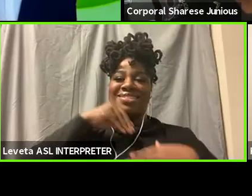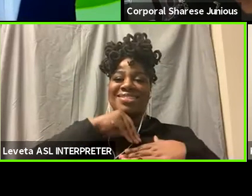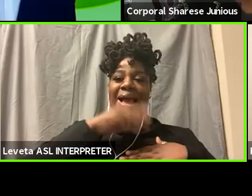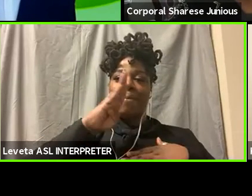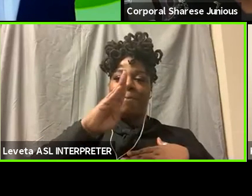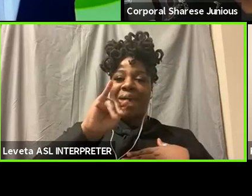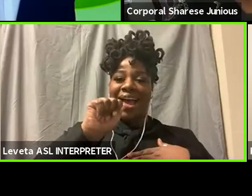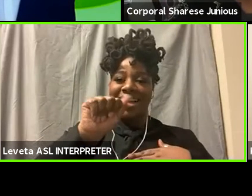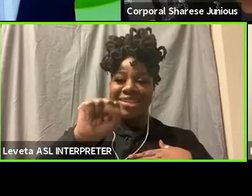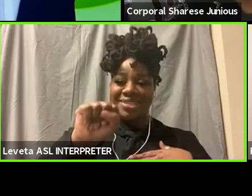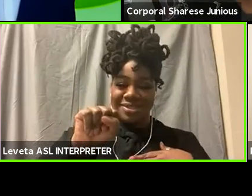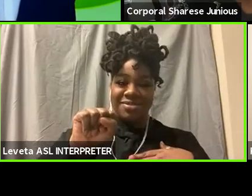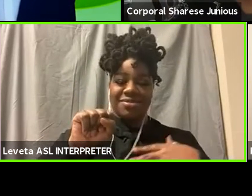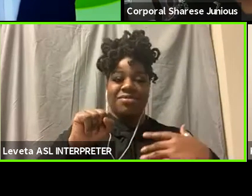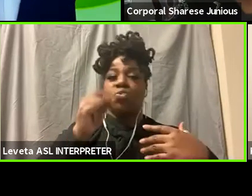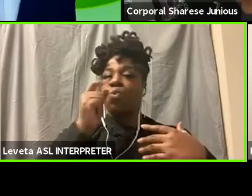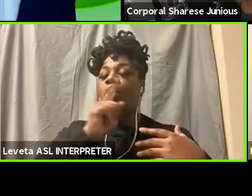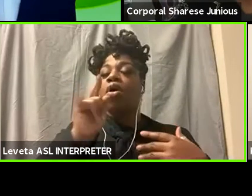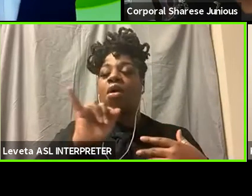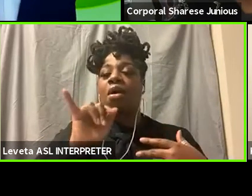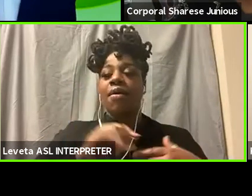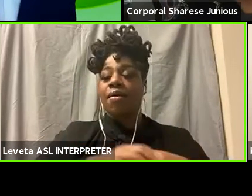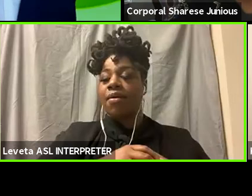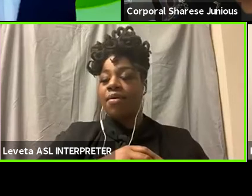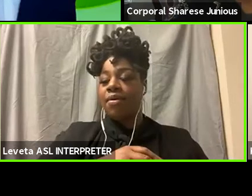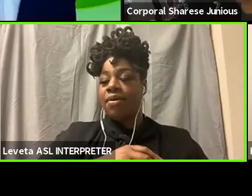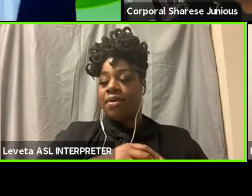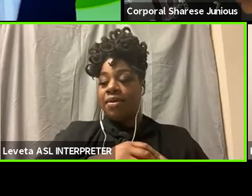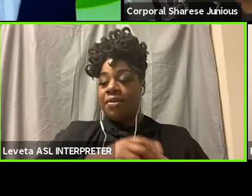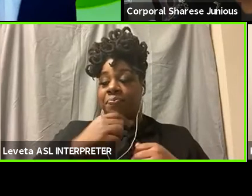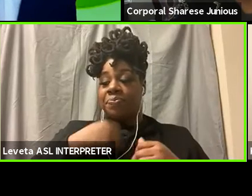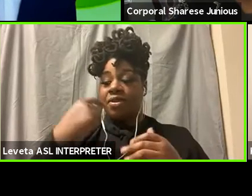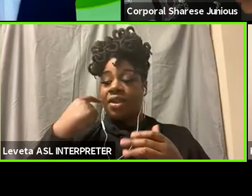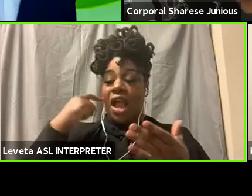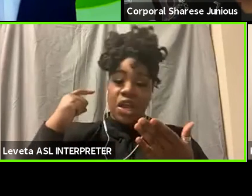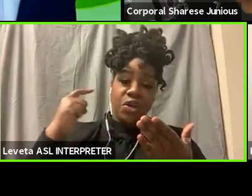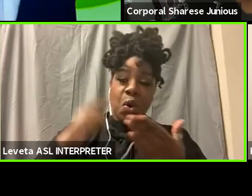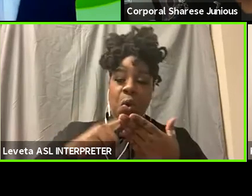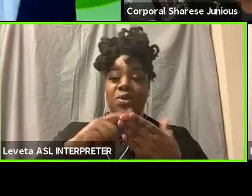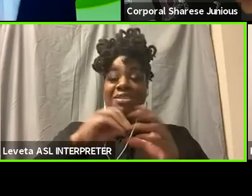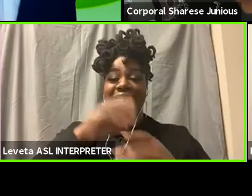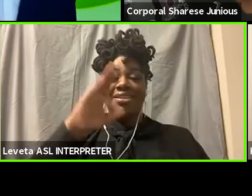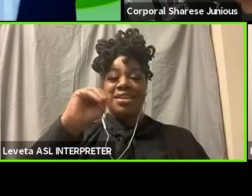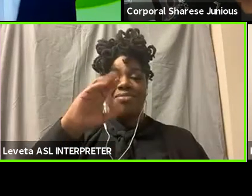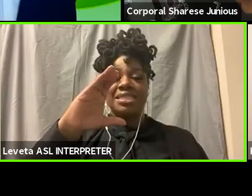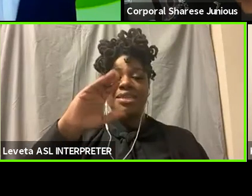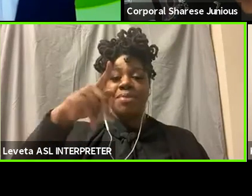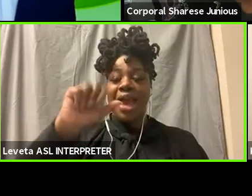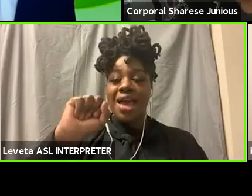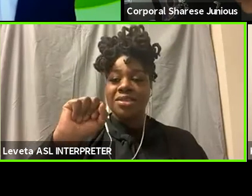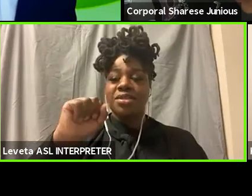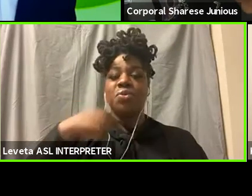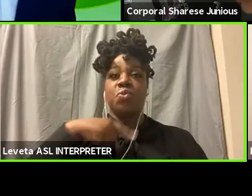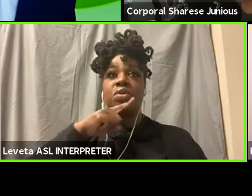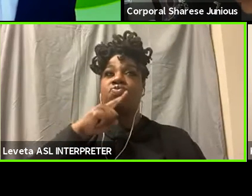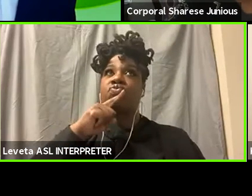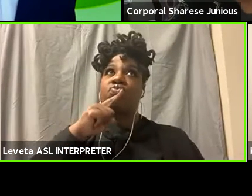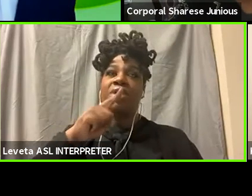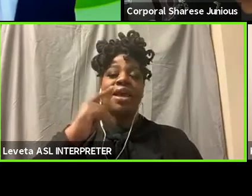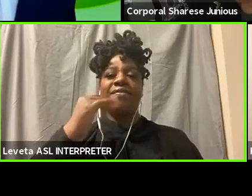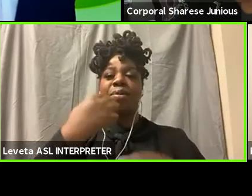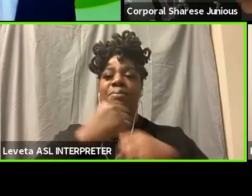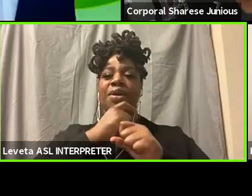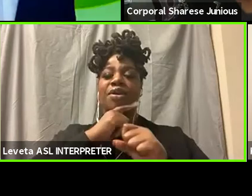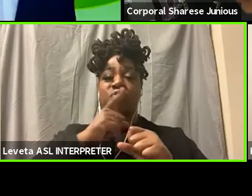those are. I see in MCPS, we really have to make sure that our teachers,